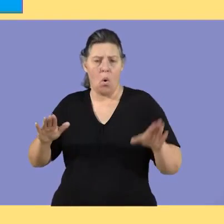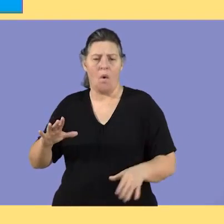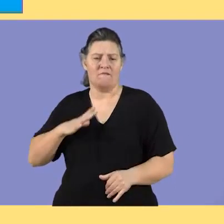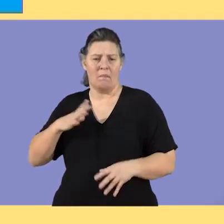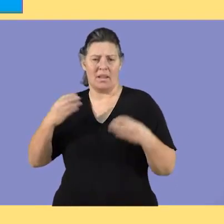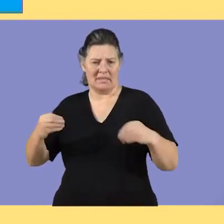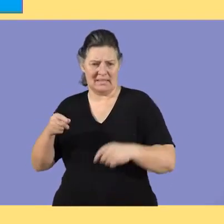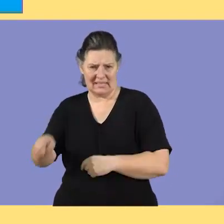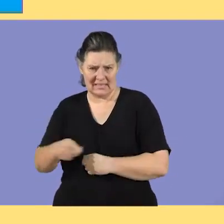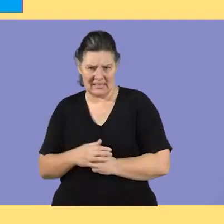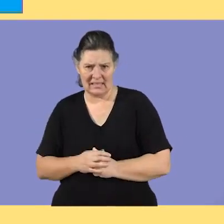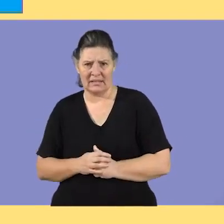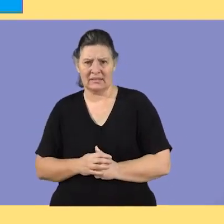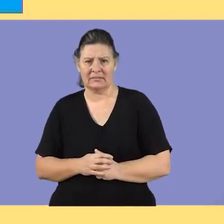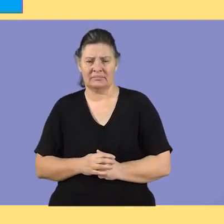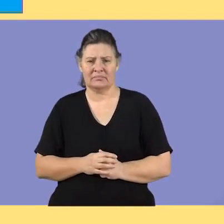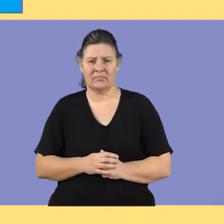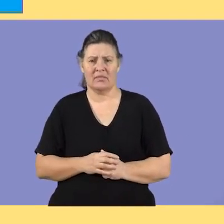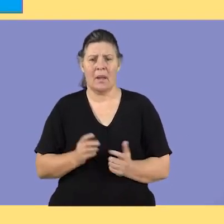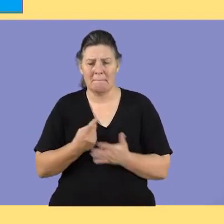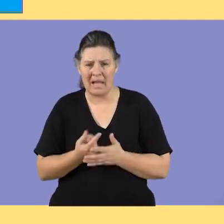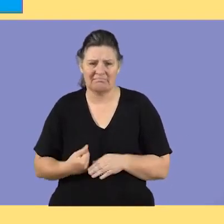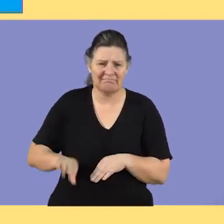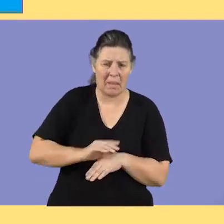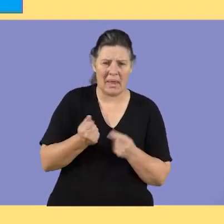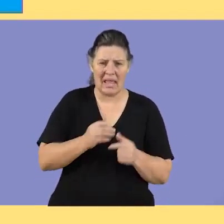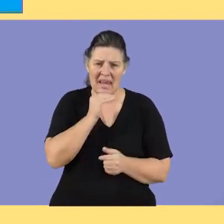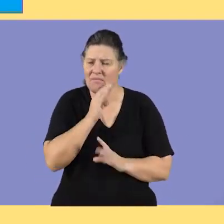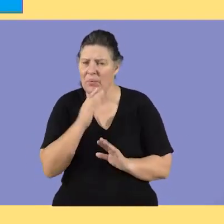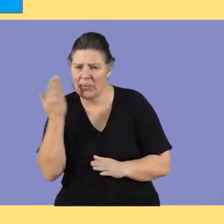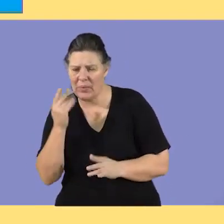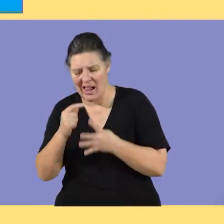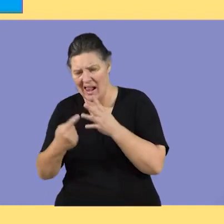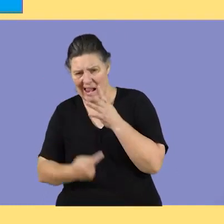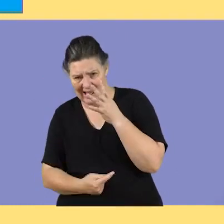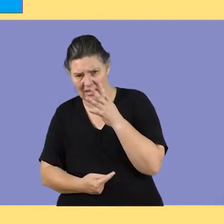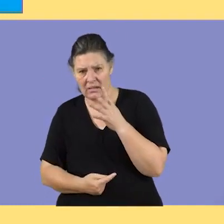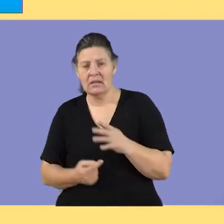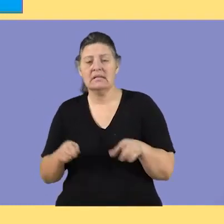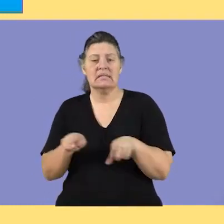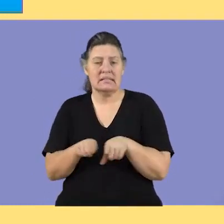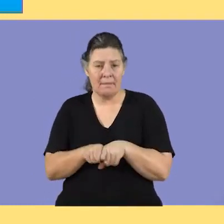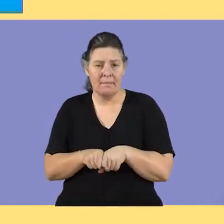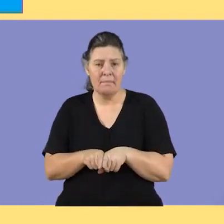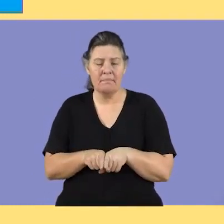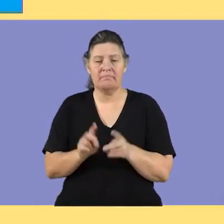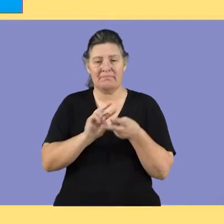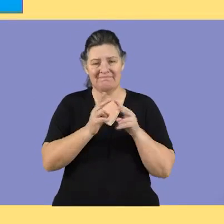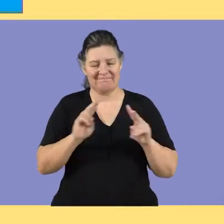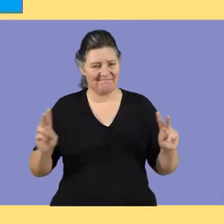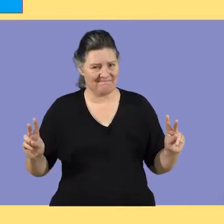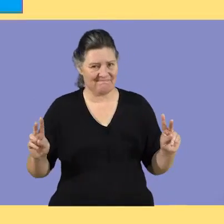business that included unemployment, the need to raise capital, and all other reasons. We also touched on the